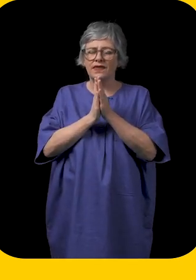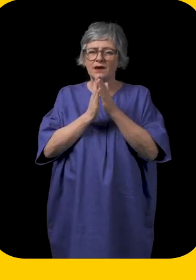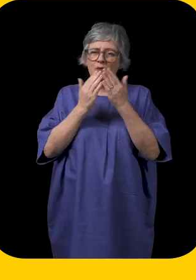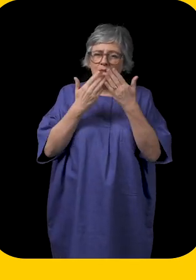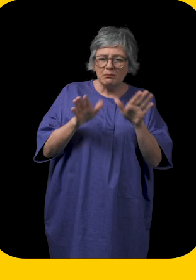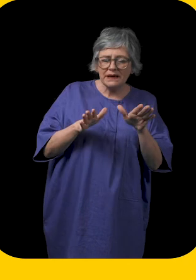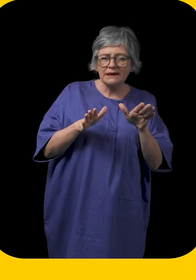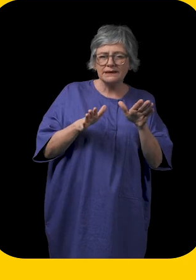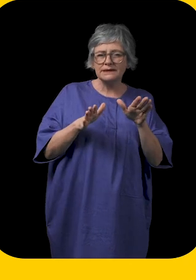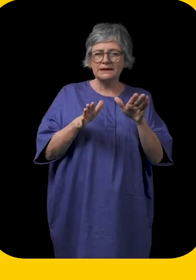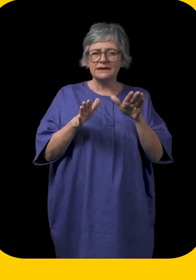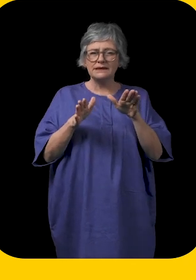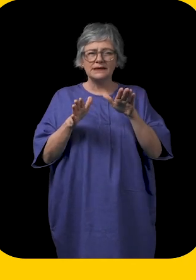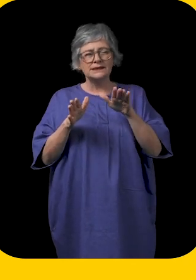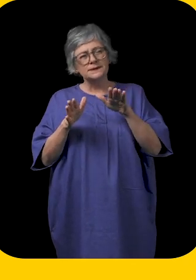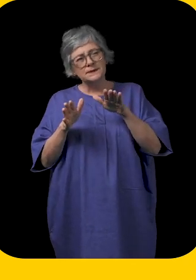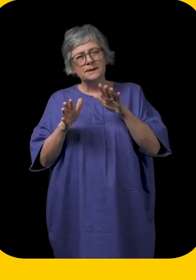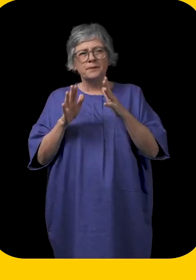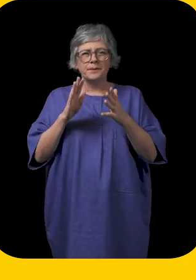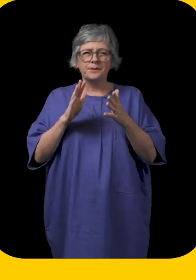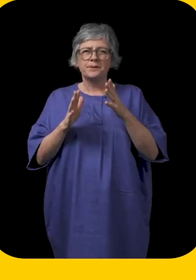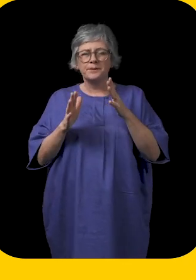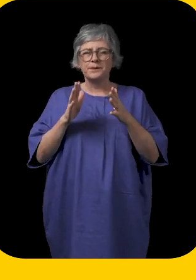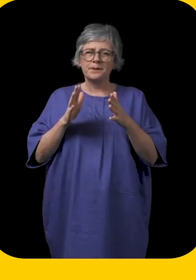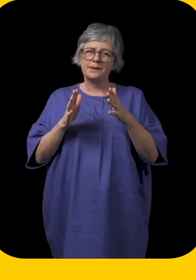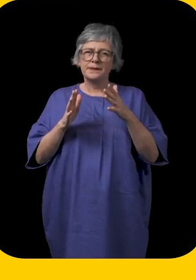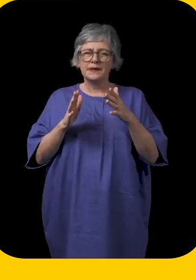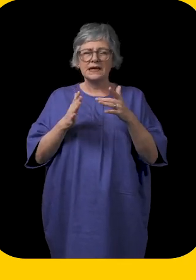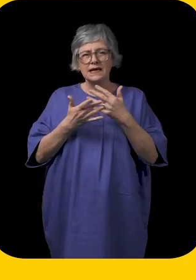And so